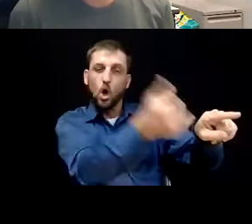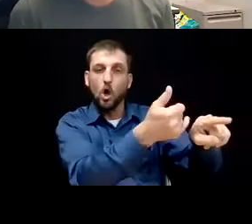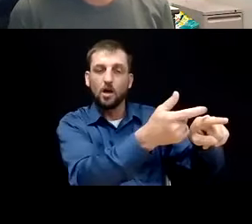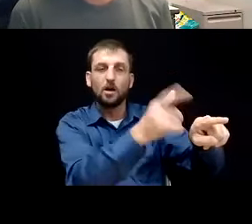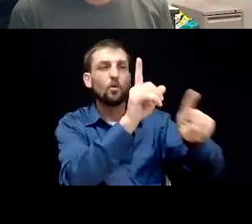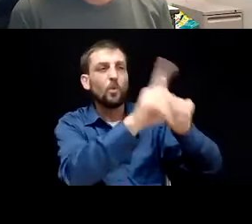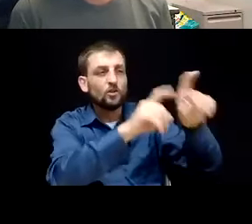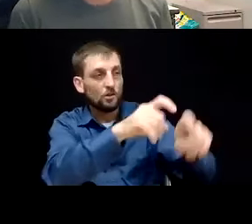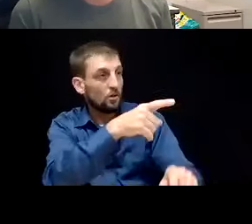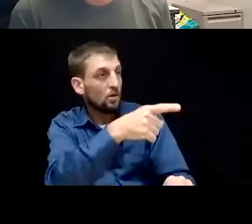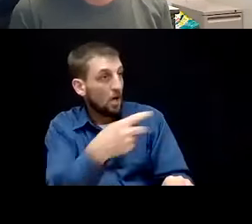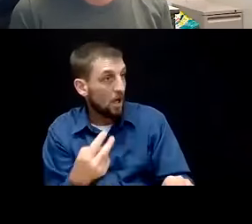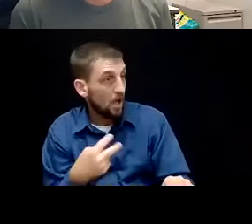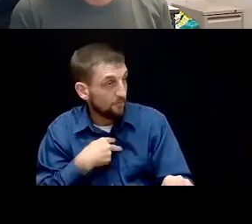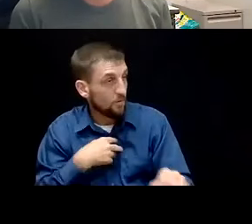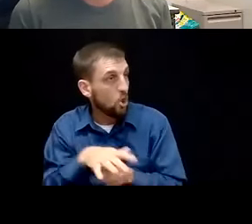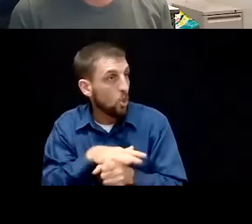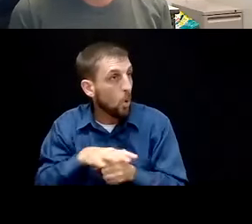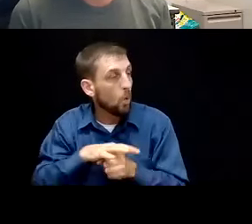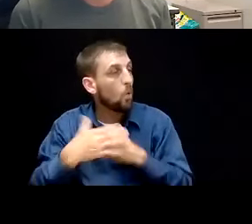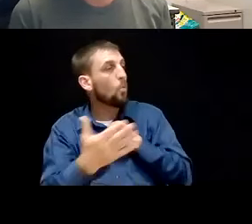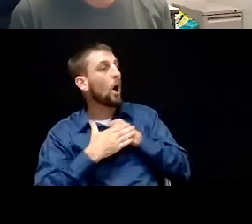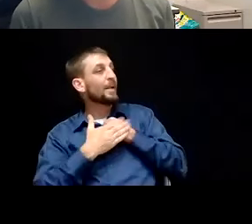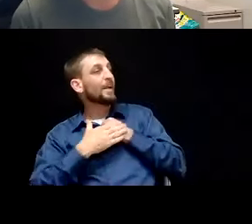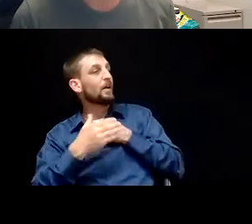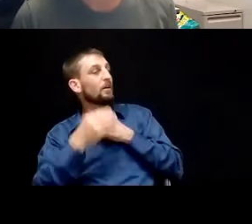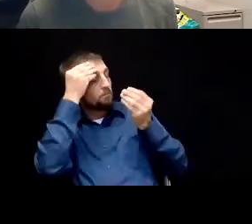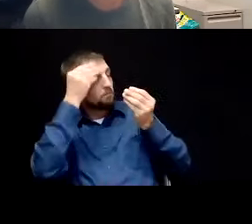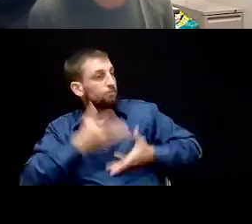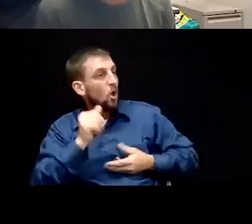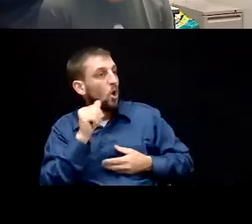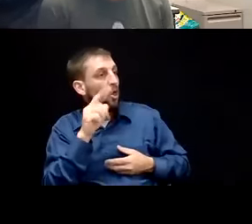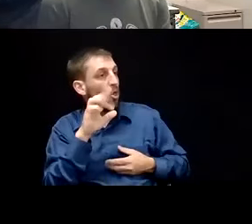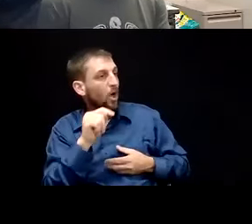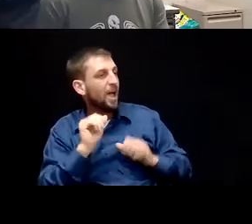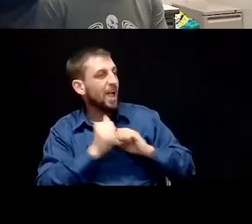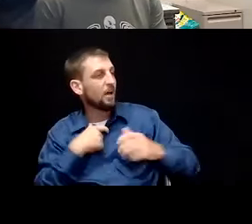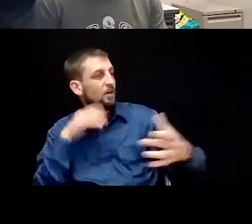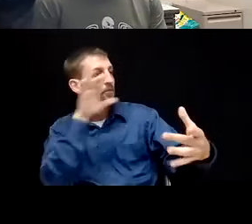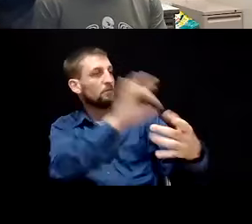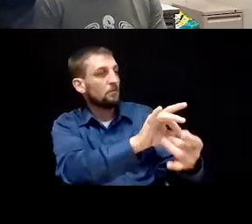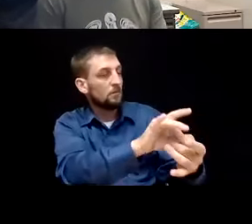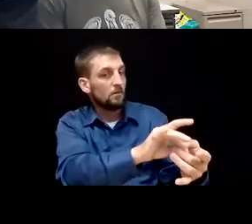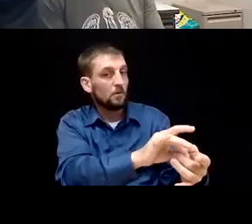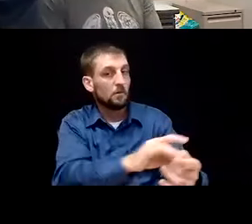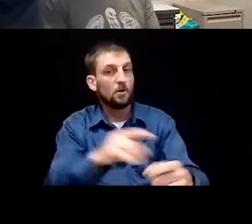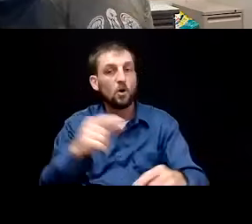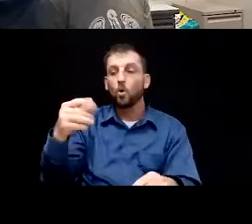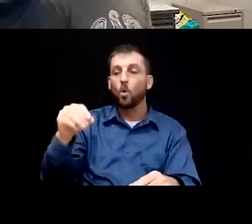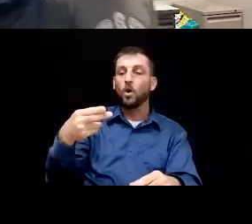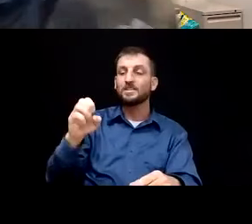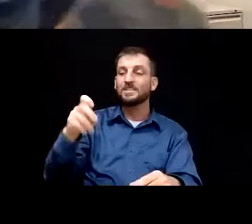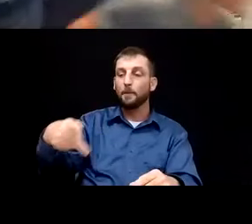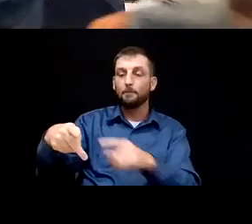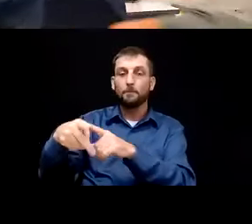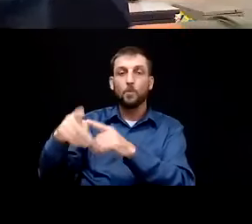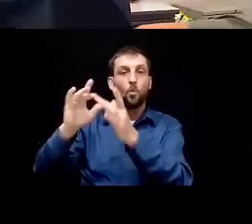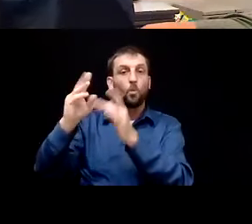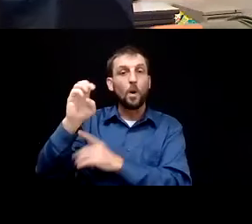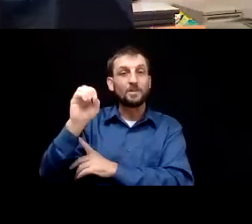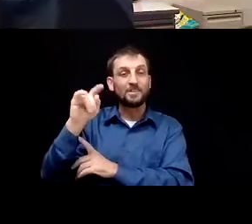if they have a local warning or alert system that you can sign up for. And on GOSEP's website, and many of you might have